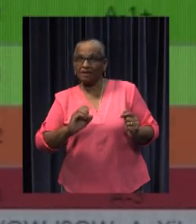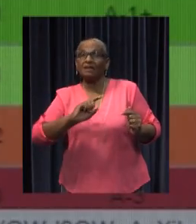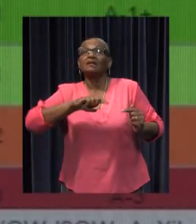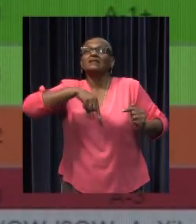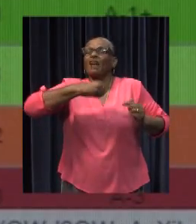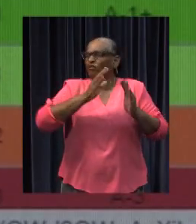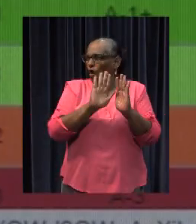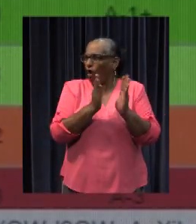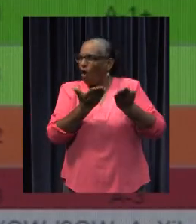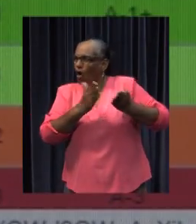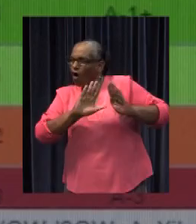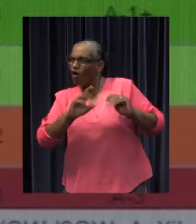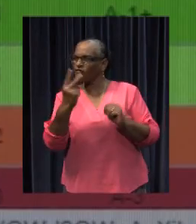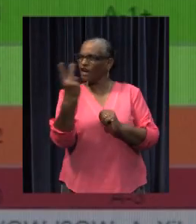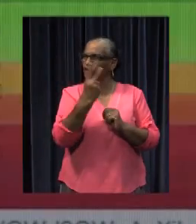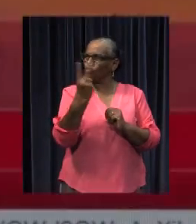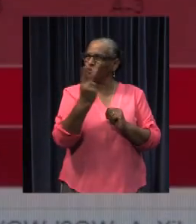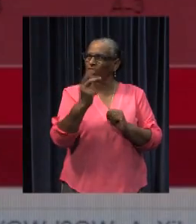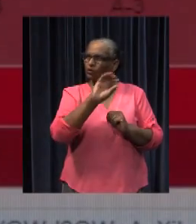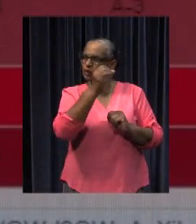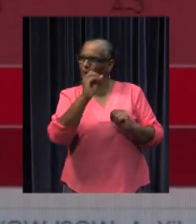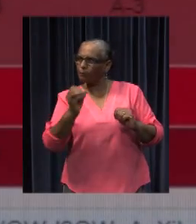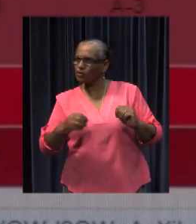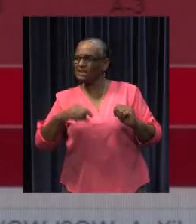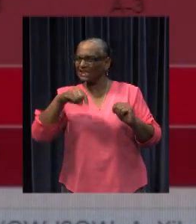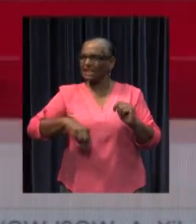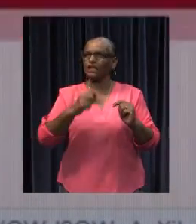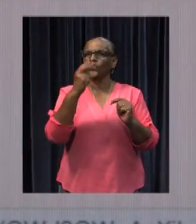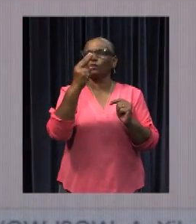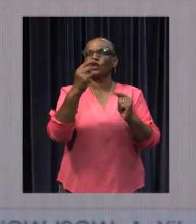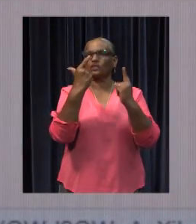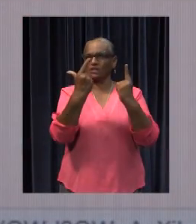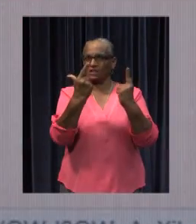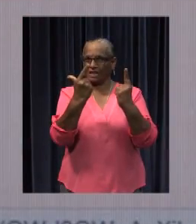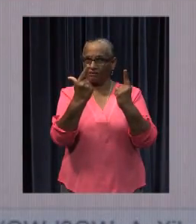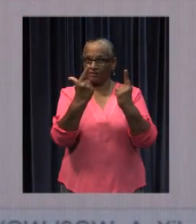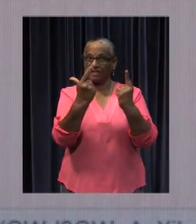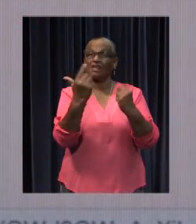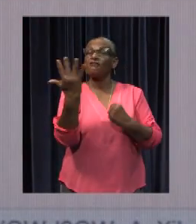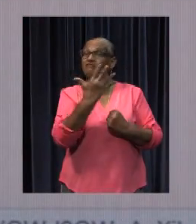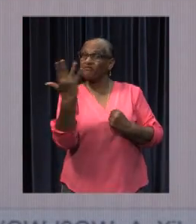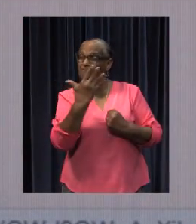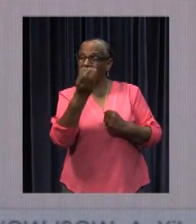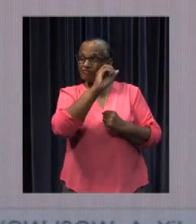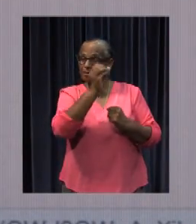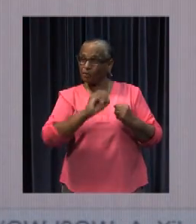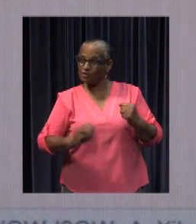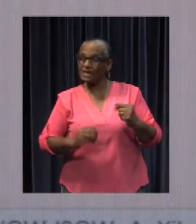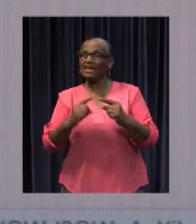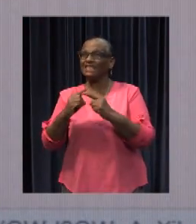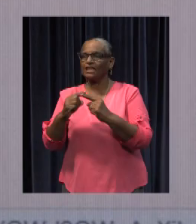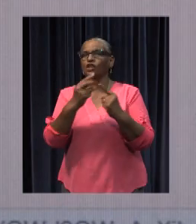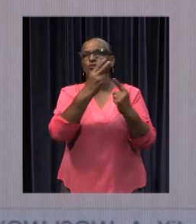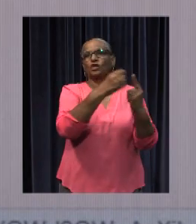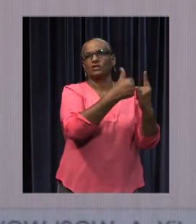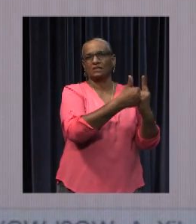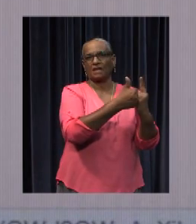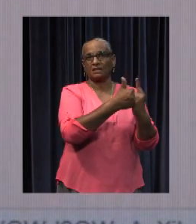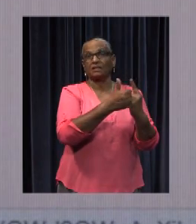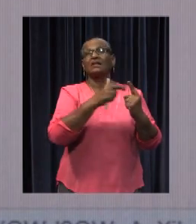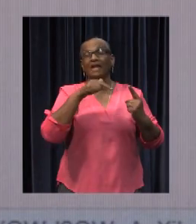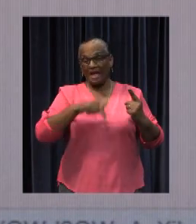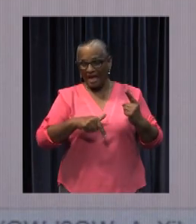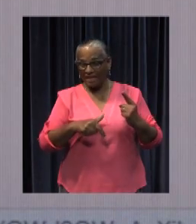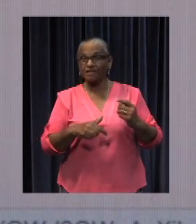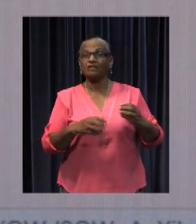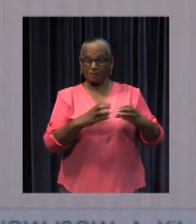March, after an average of 22% in 2017 and 55% in 2016. And